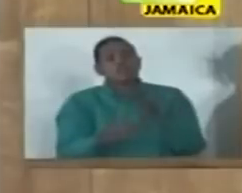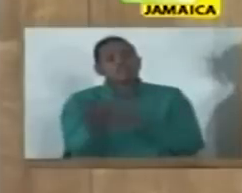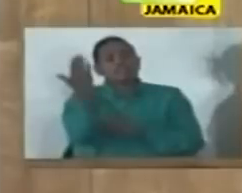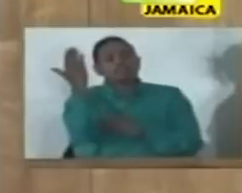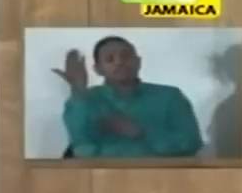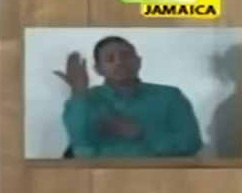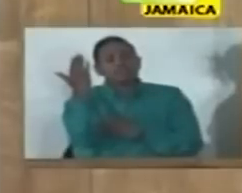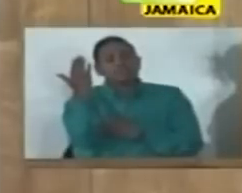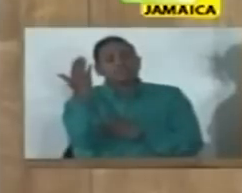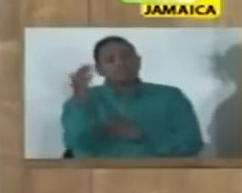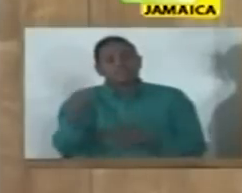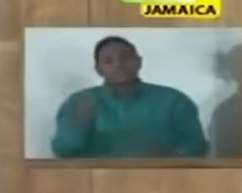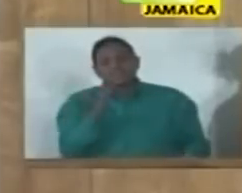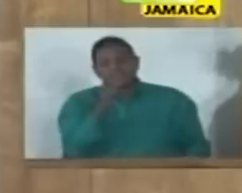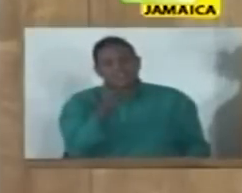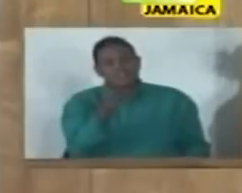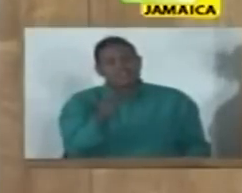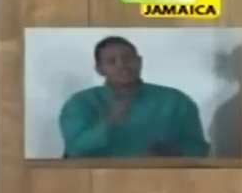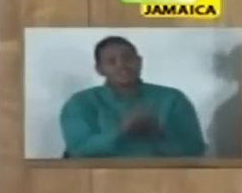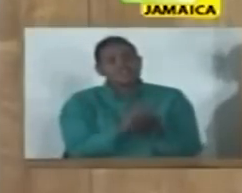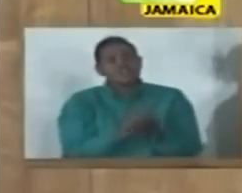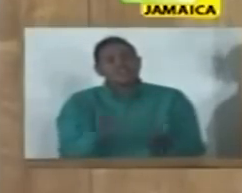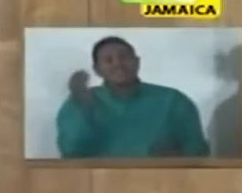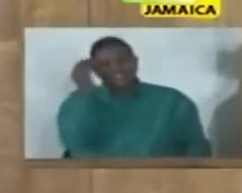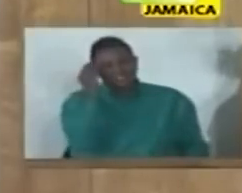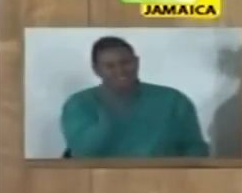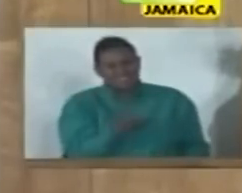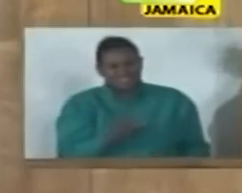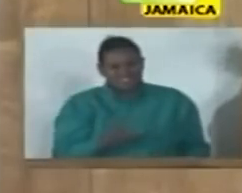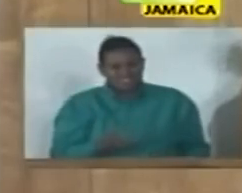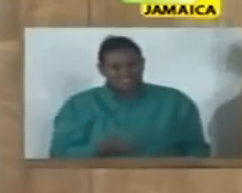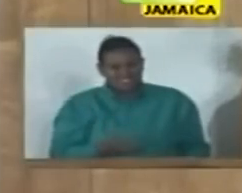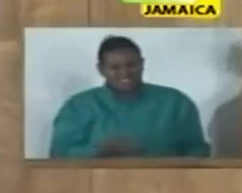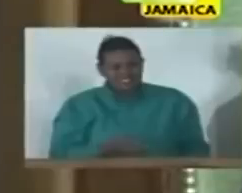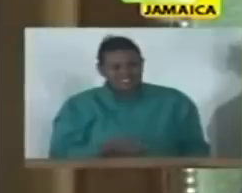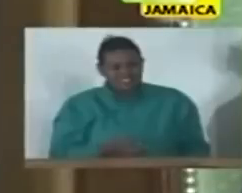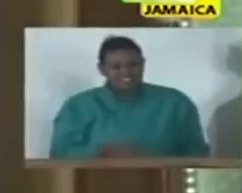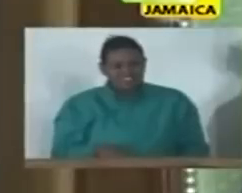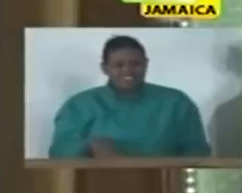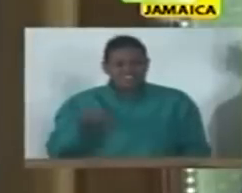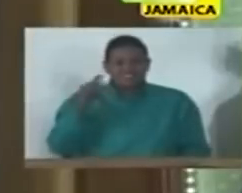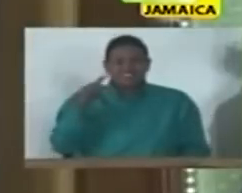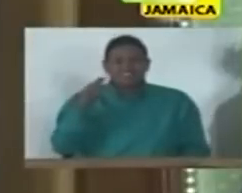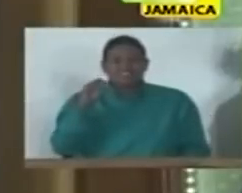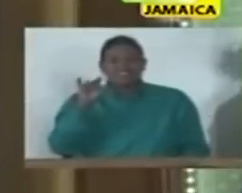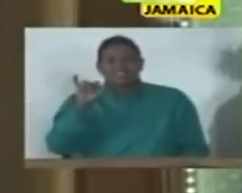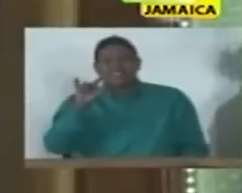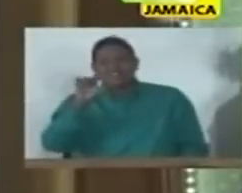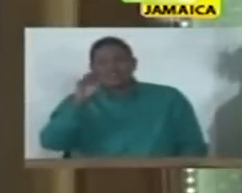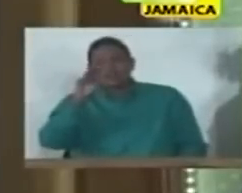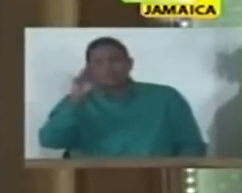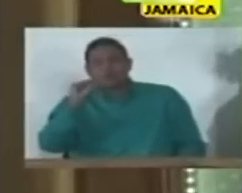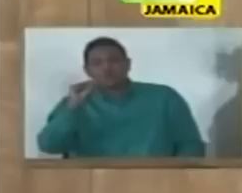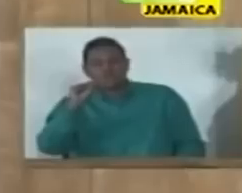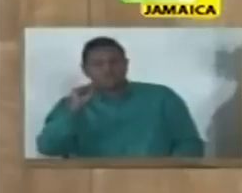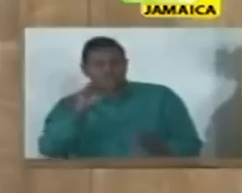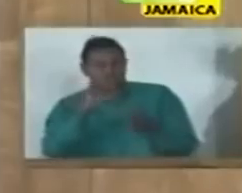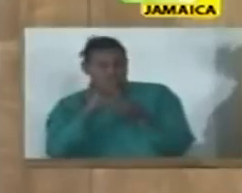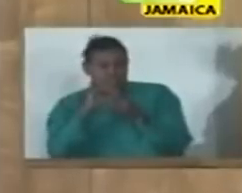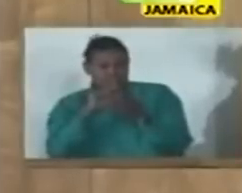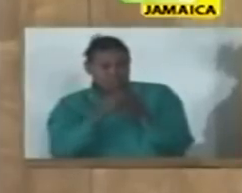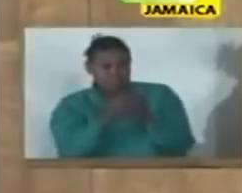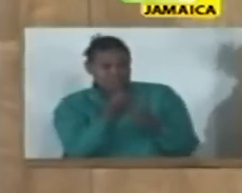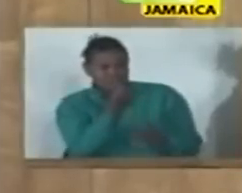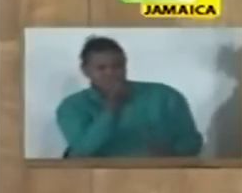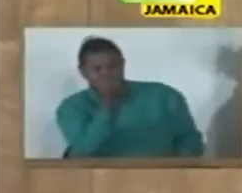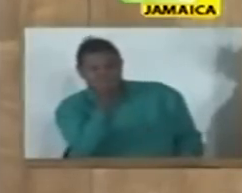and it wasn't you, the lawyer said back to me and said, polygamous relationship? So that's what it stirs